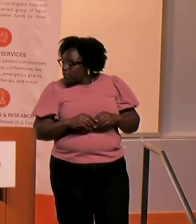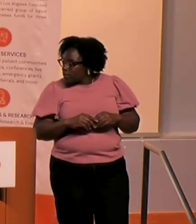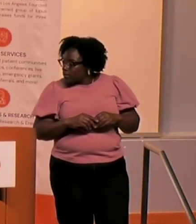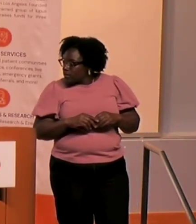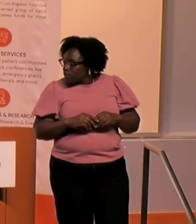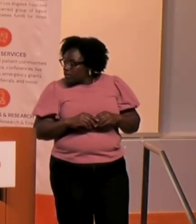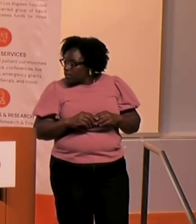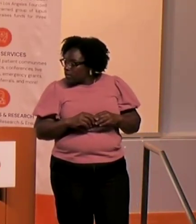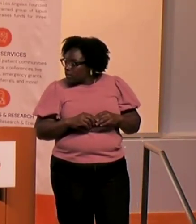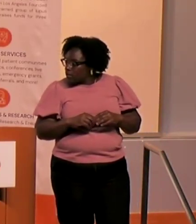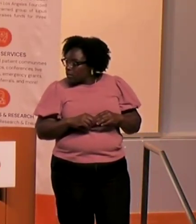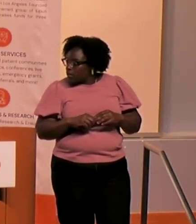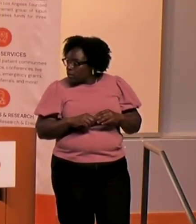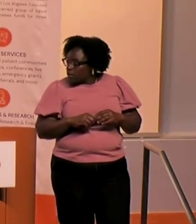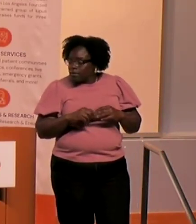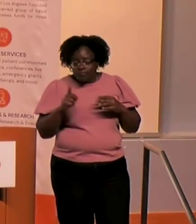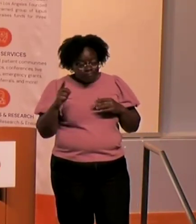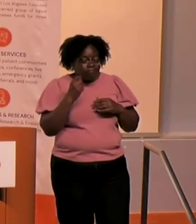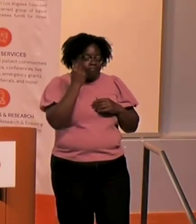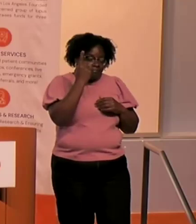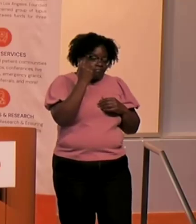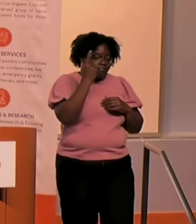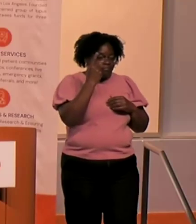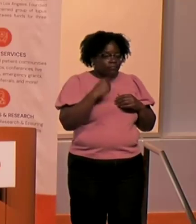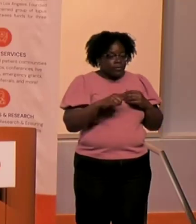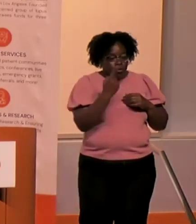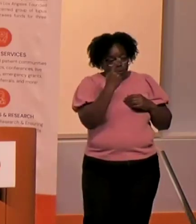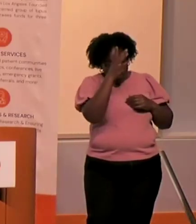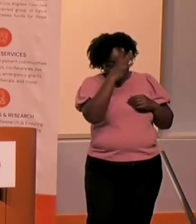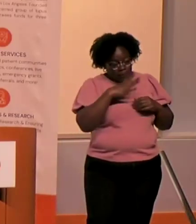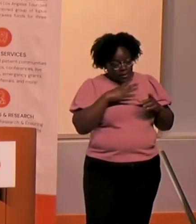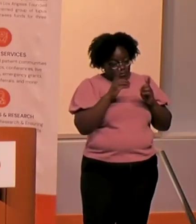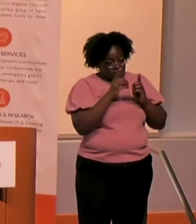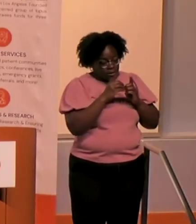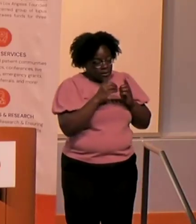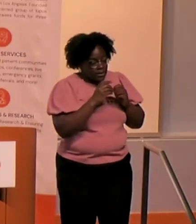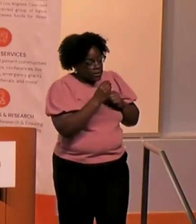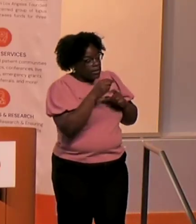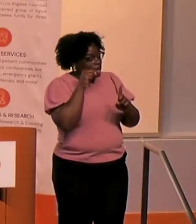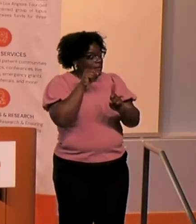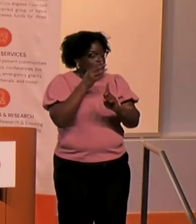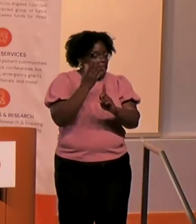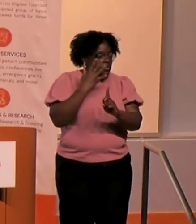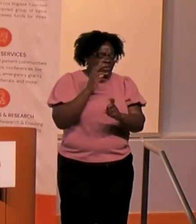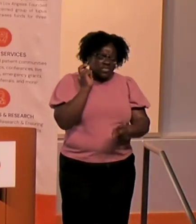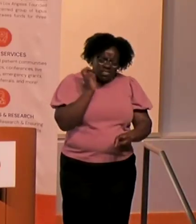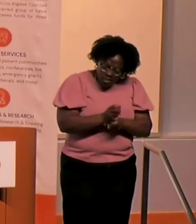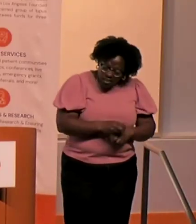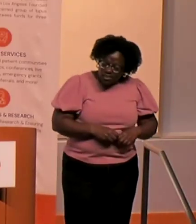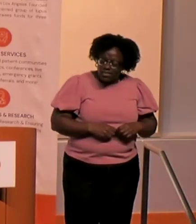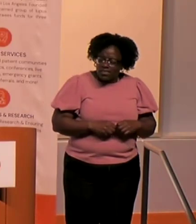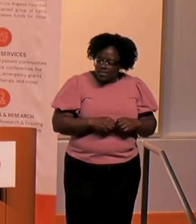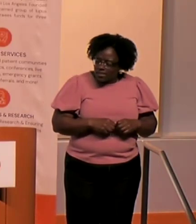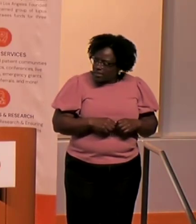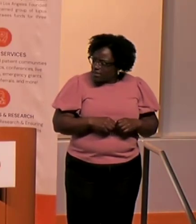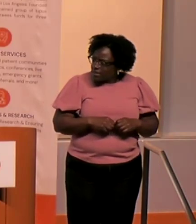definitely resonate with that. I've had a guy I was dating way before, and he told me it's too hard. And I